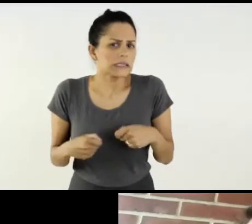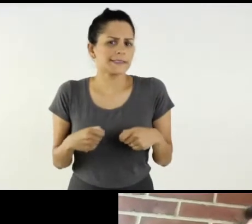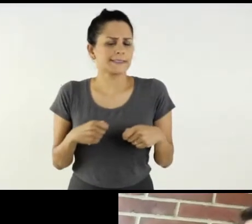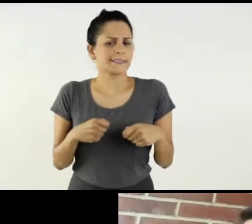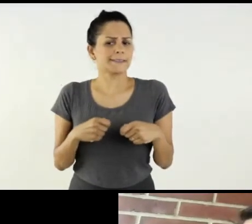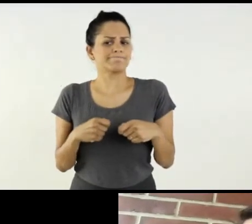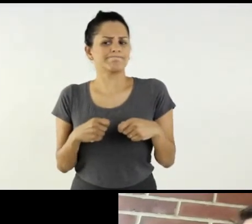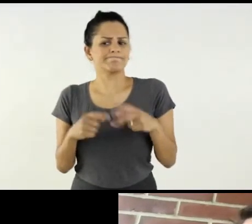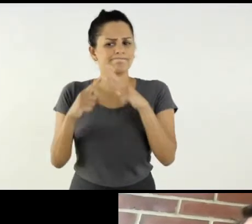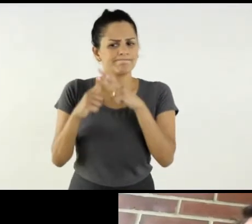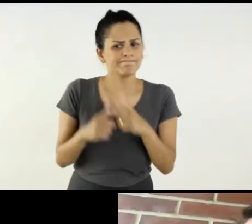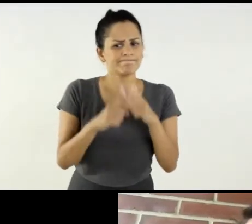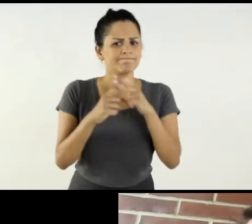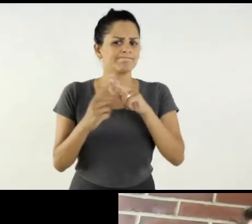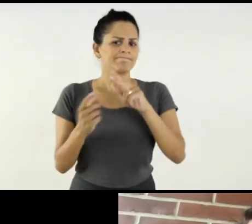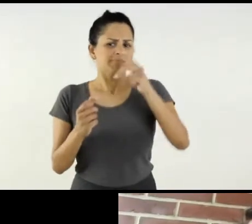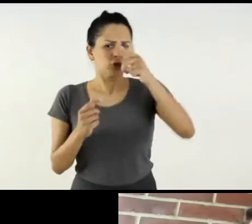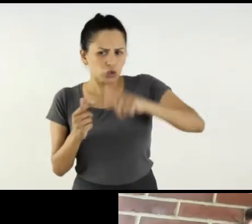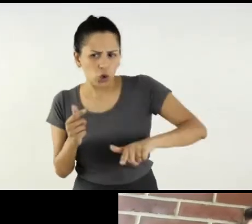structure,